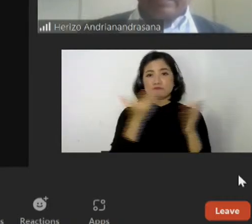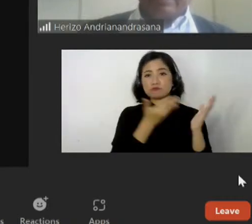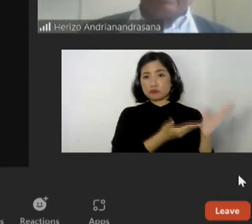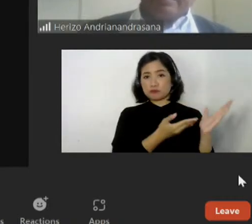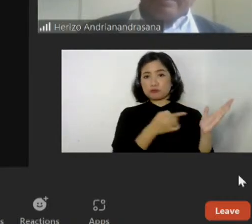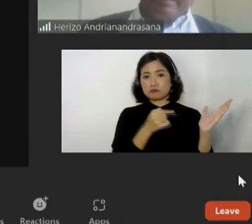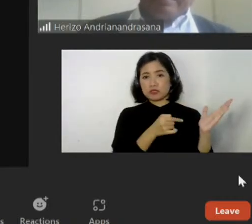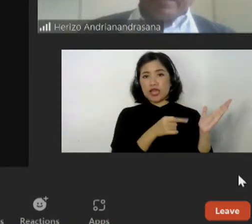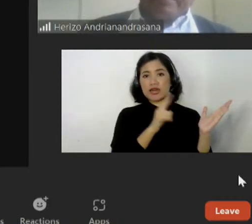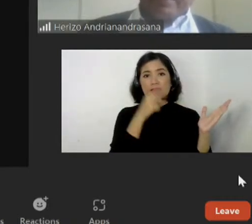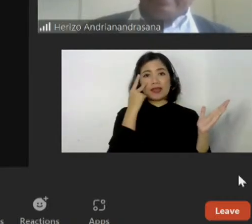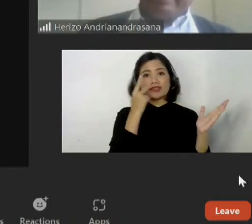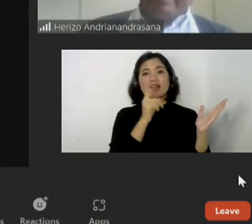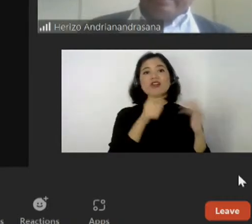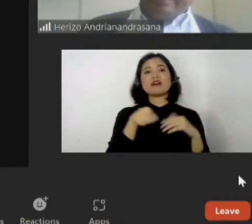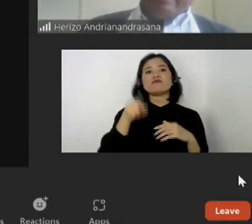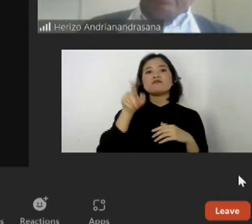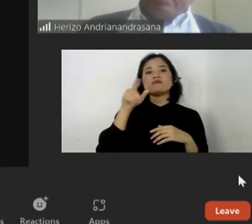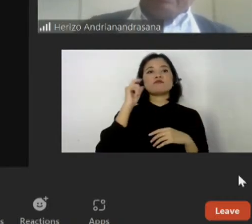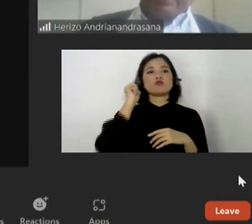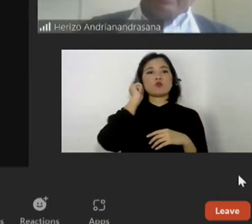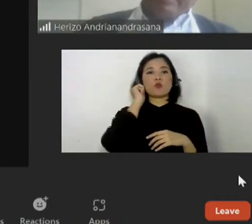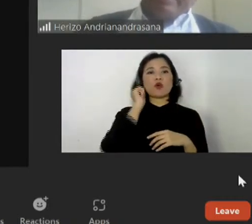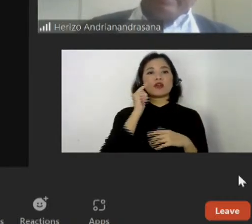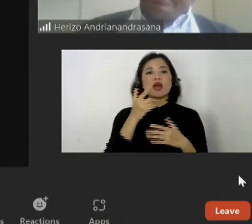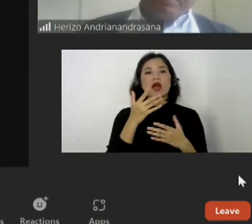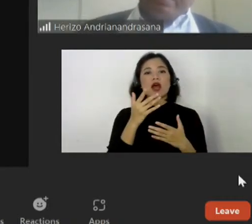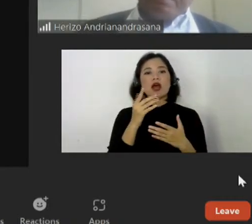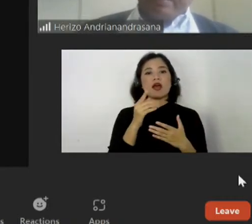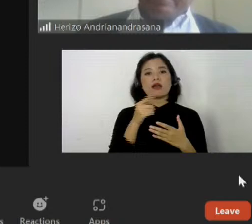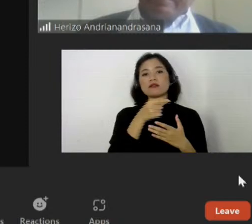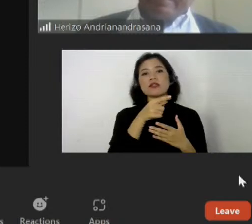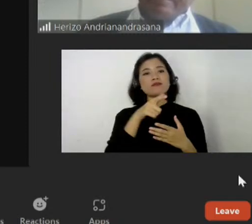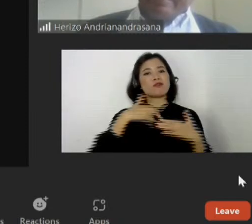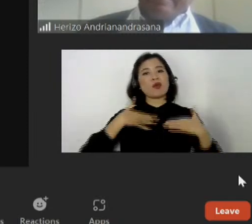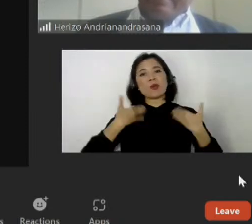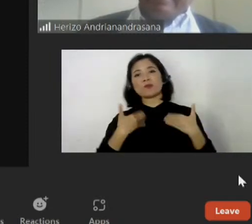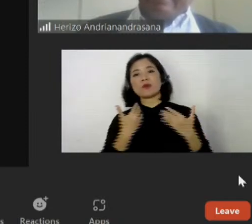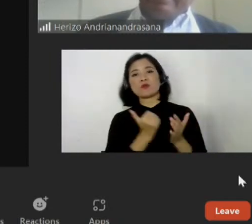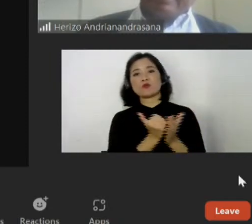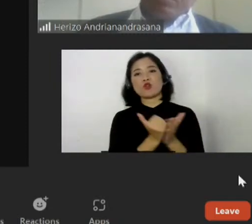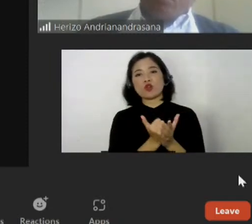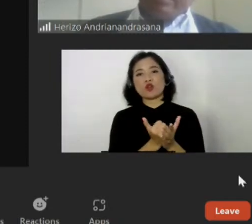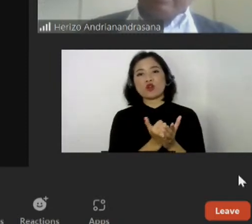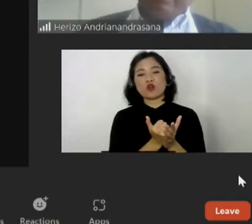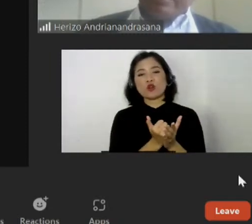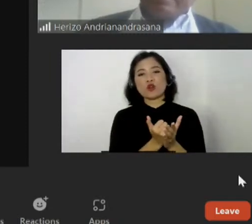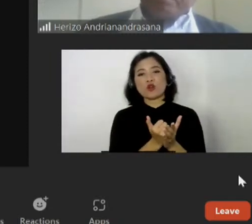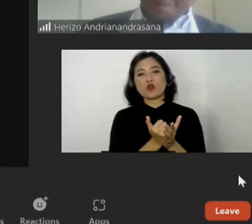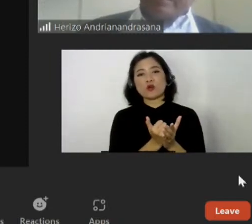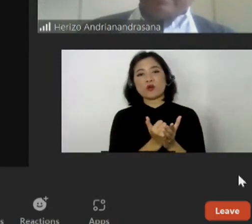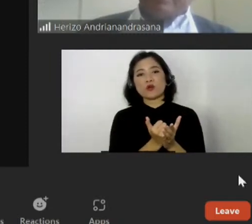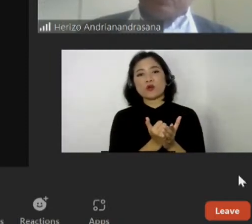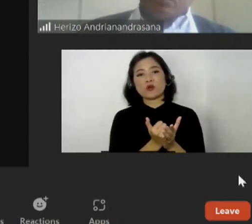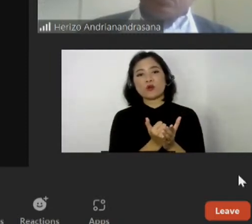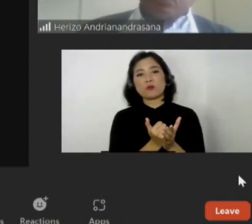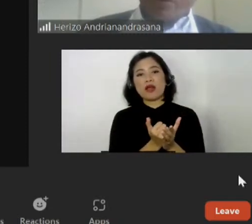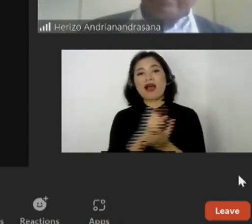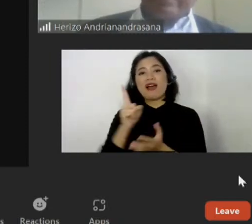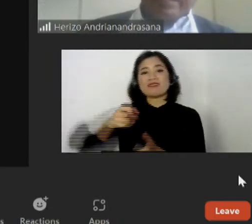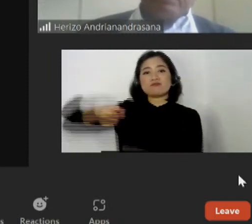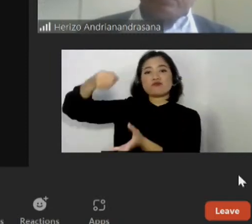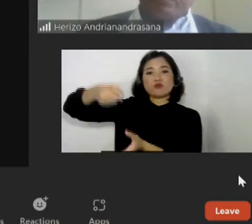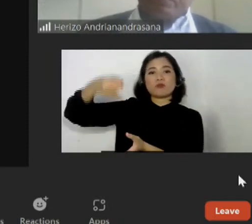a few years ago in Mena Bay, and look at this man. He is very happy. He is holding this basket full